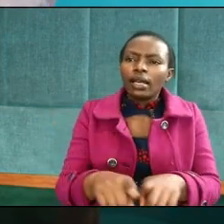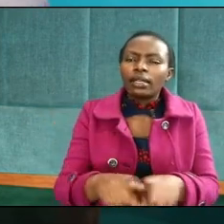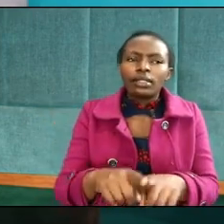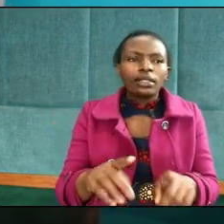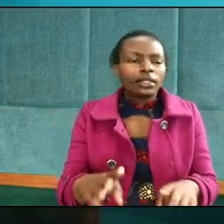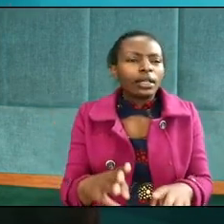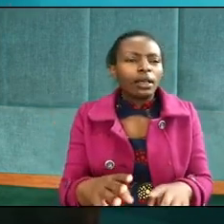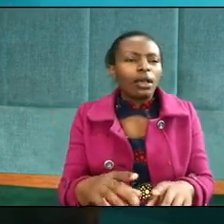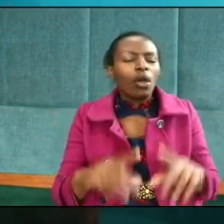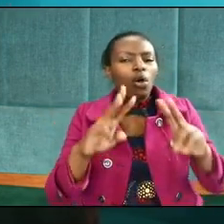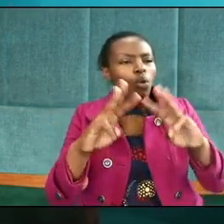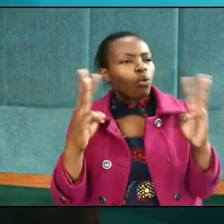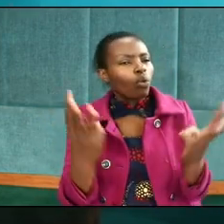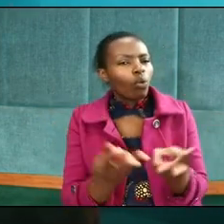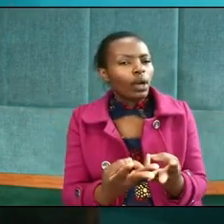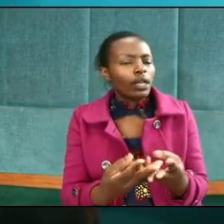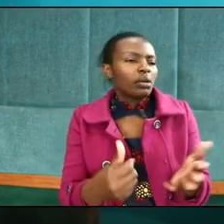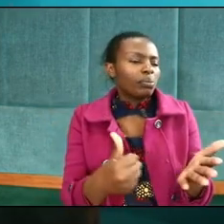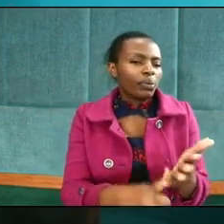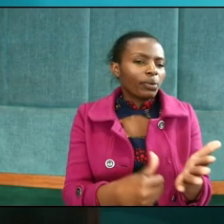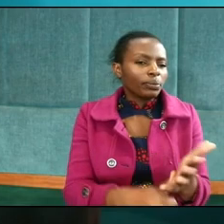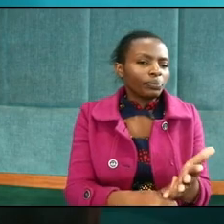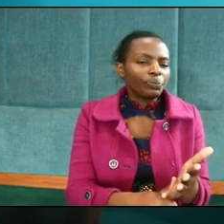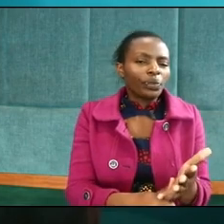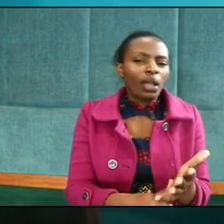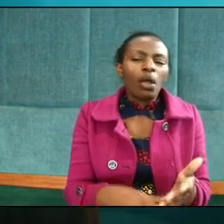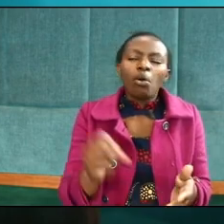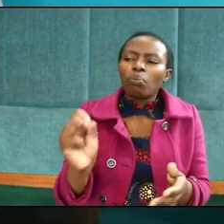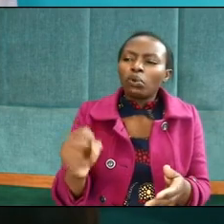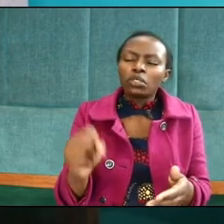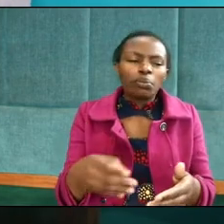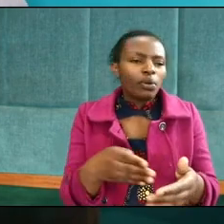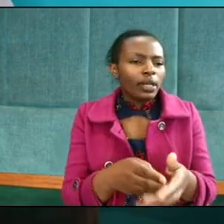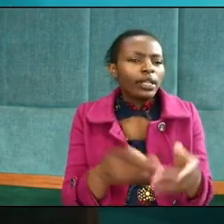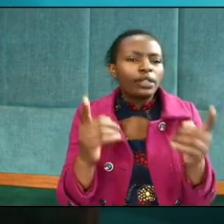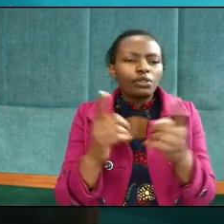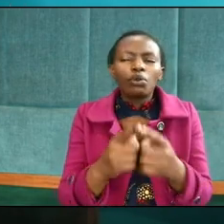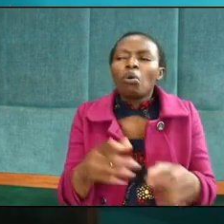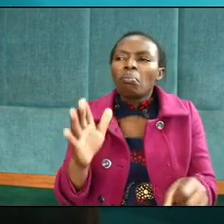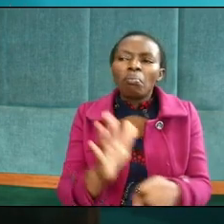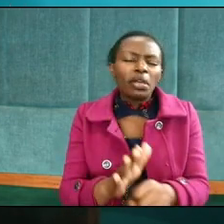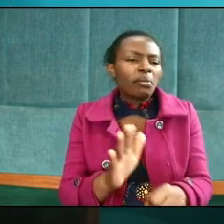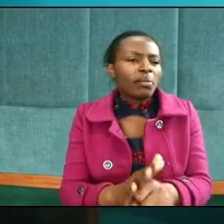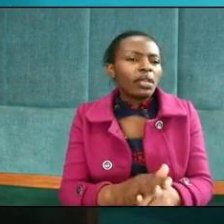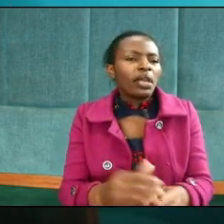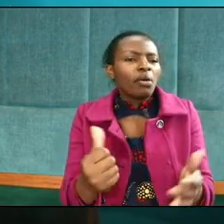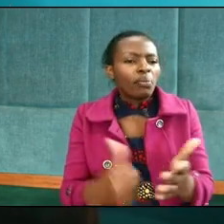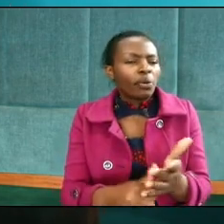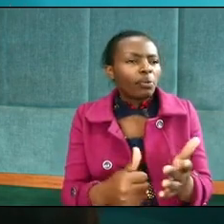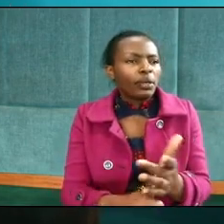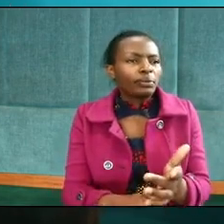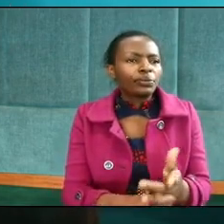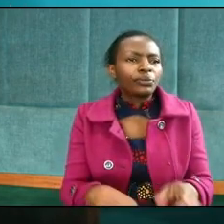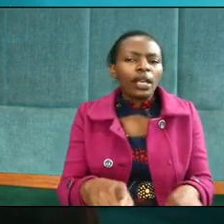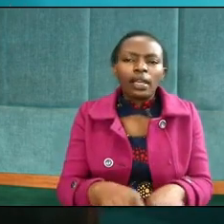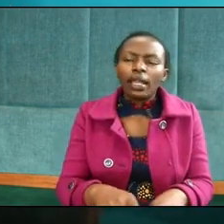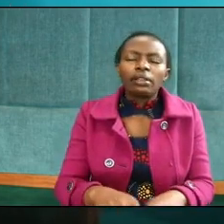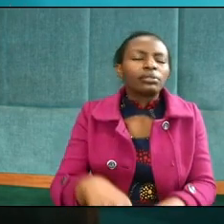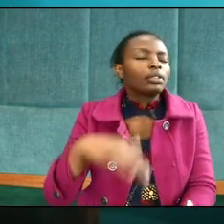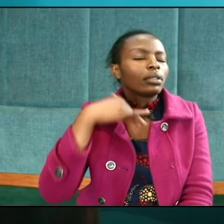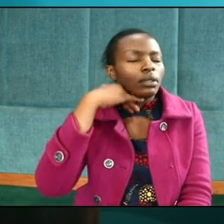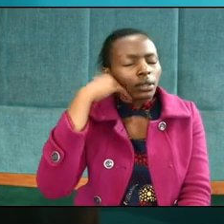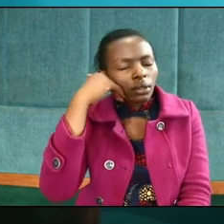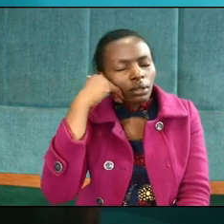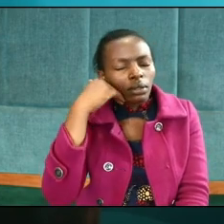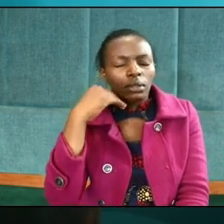Loneliness can lead to various psychiatric disorders like depression, alcohol